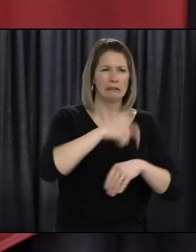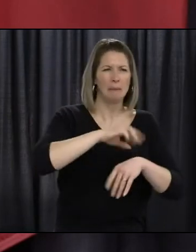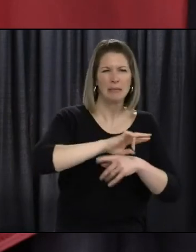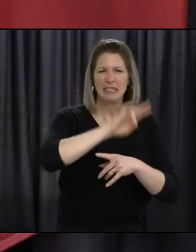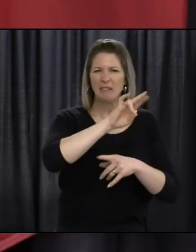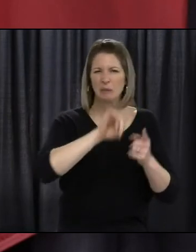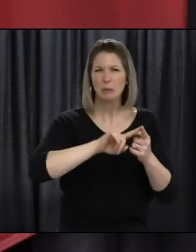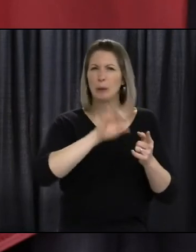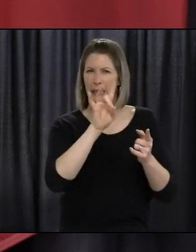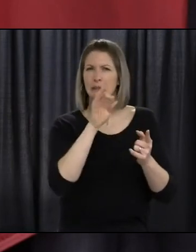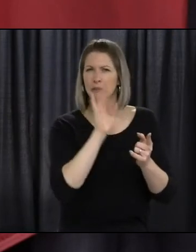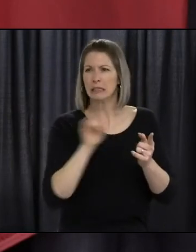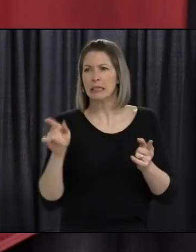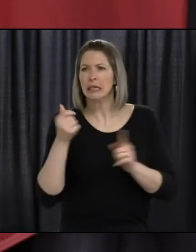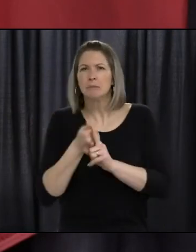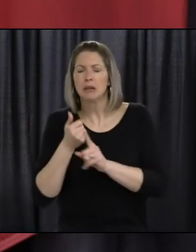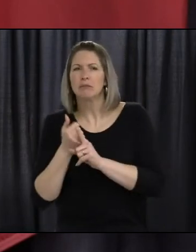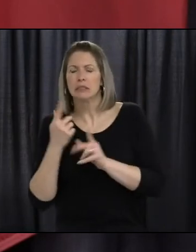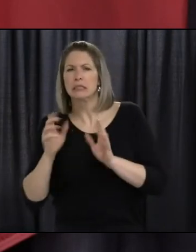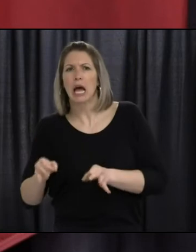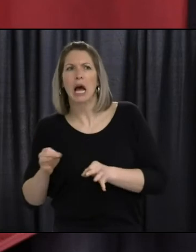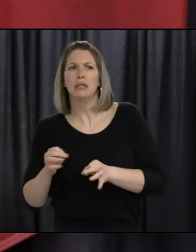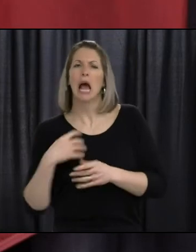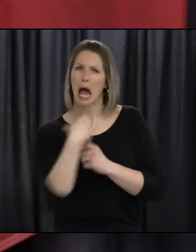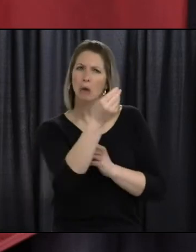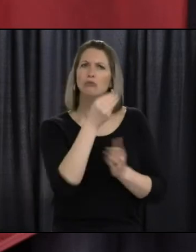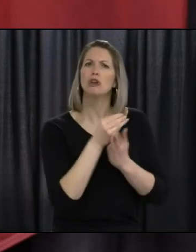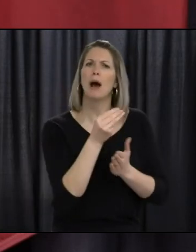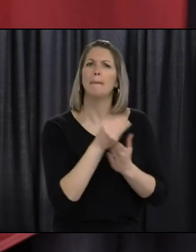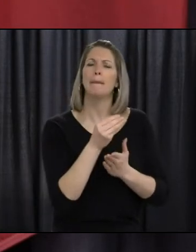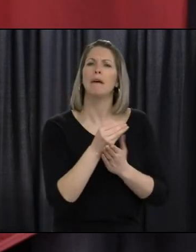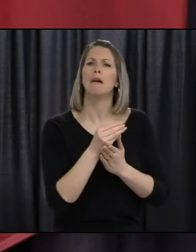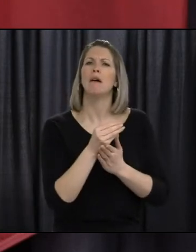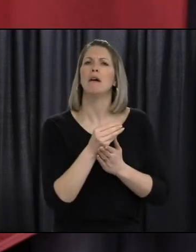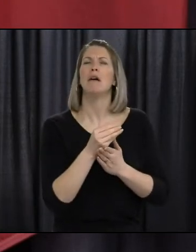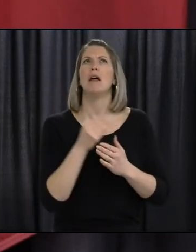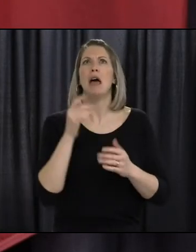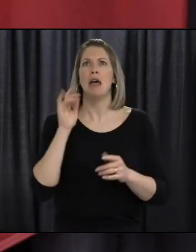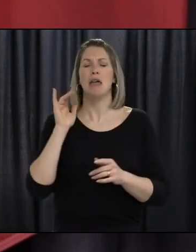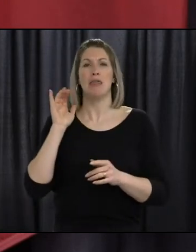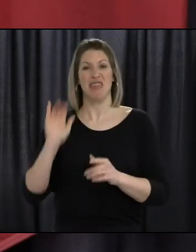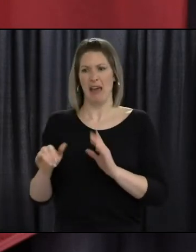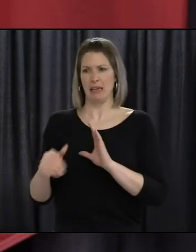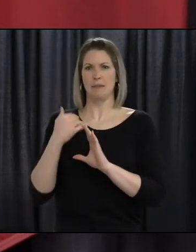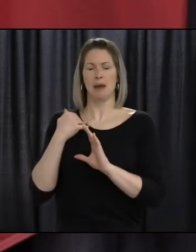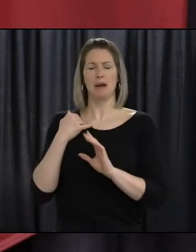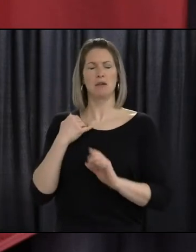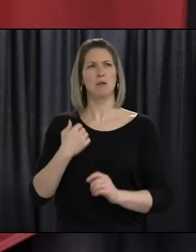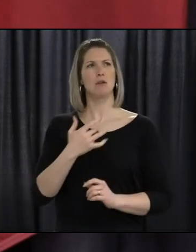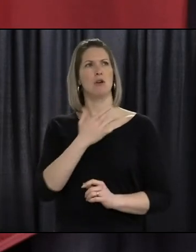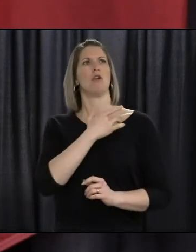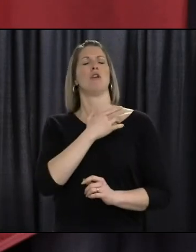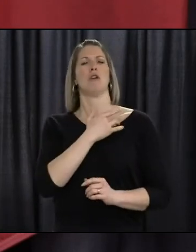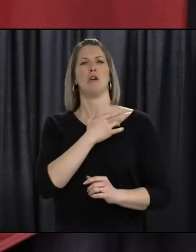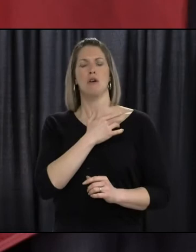of reminded how much of an impact this could have, and our own actions and words can have on someone